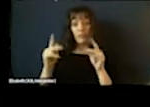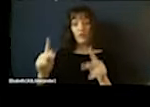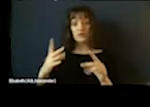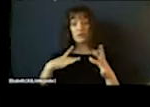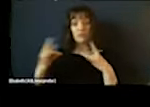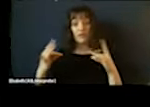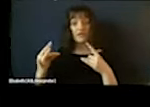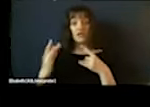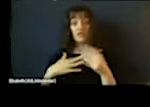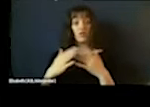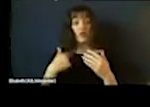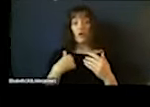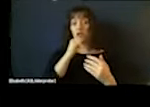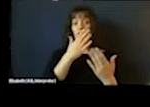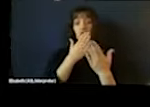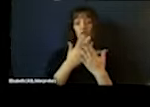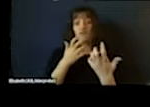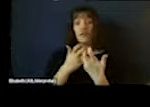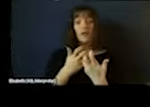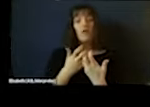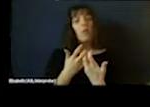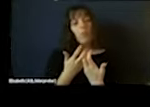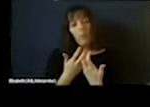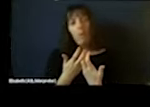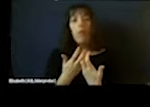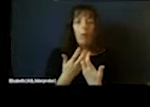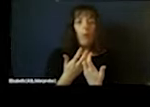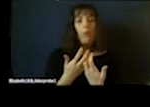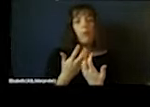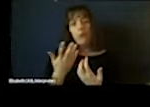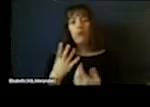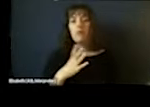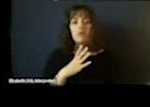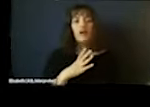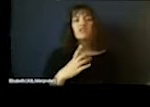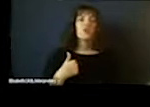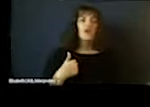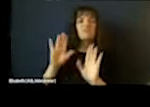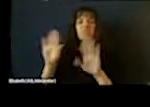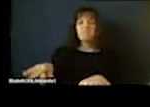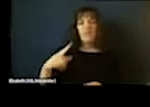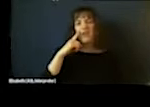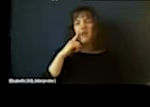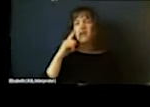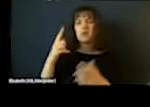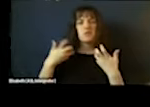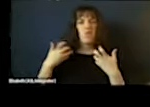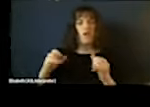of miserable. So I just feel like rather than make my own effort to be the final, I just let